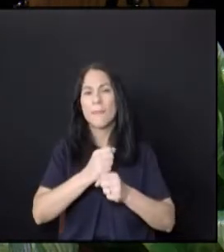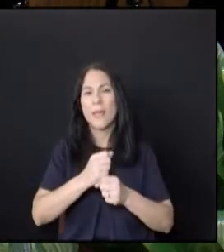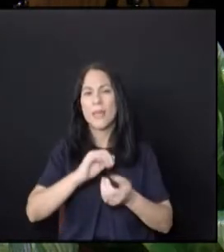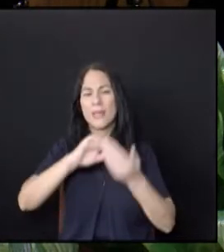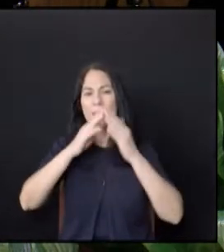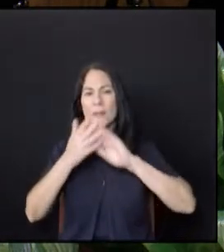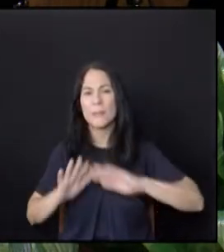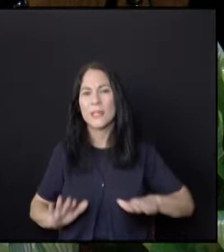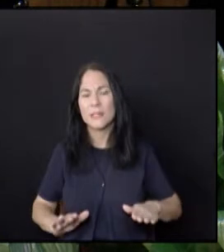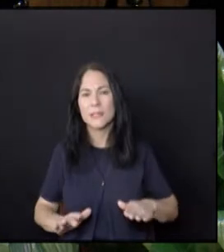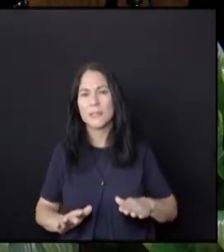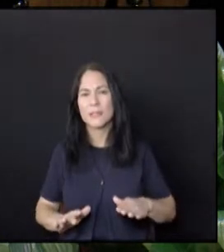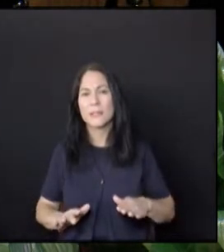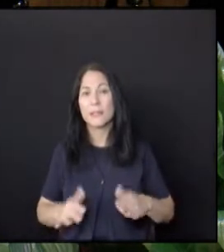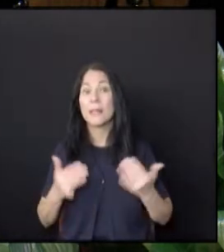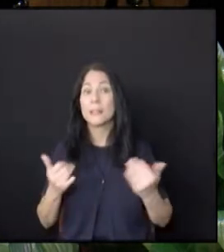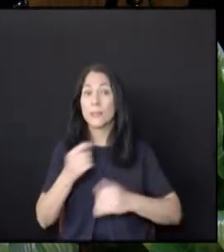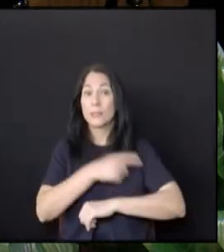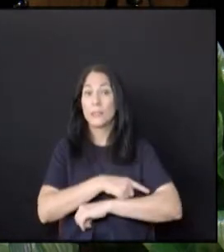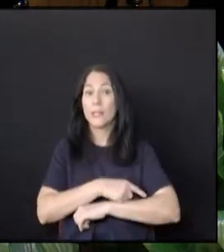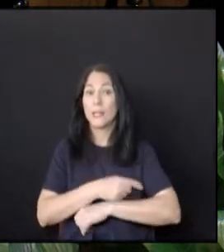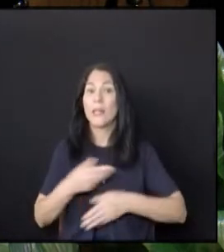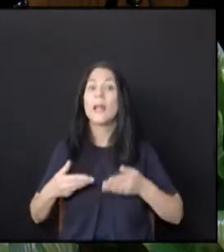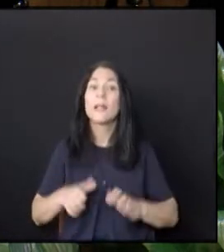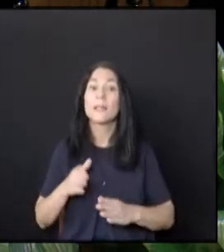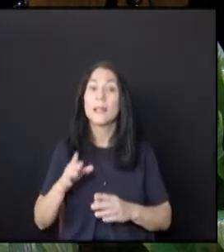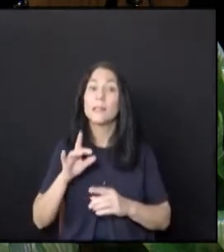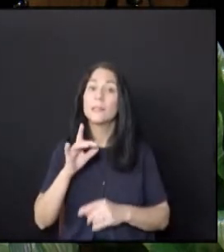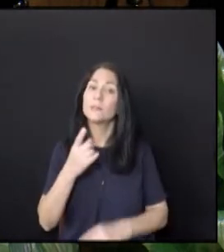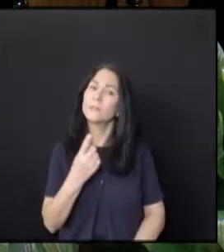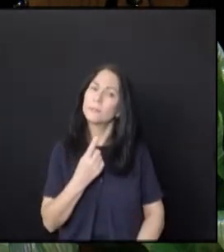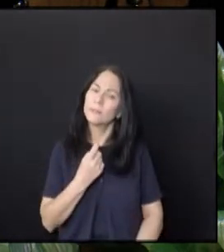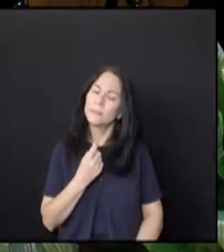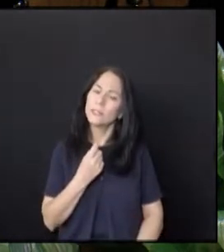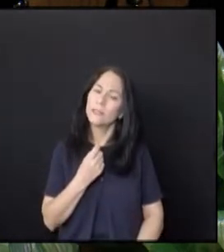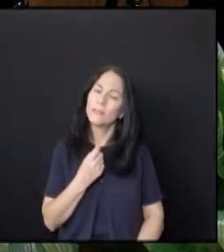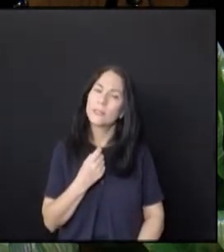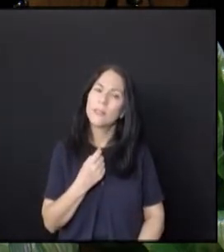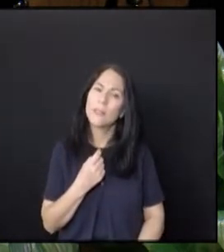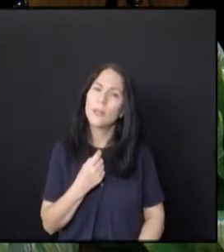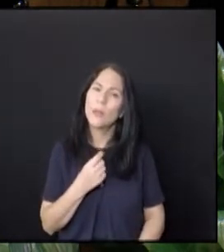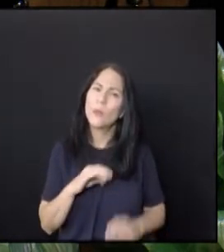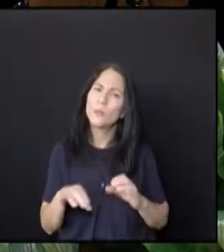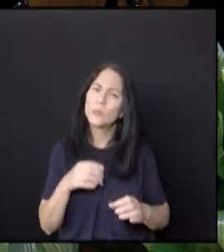On this Palm Sunday, we need to ask ourselves right where we are,